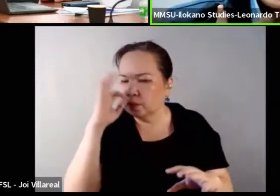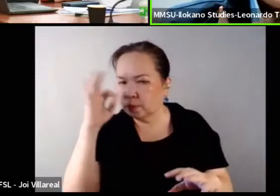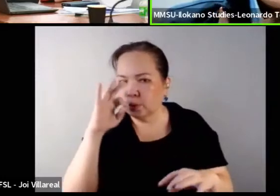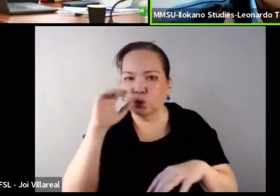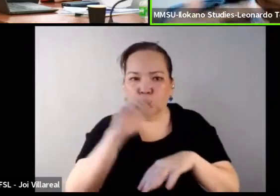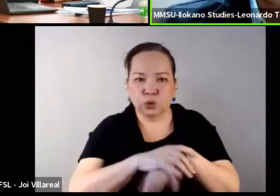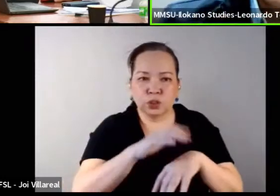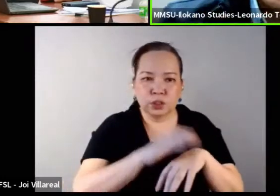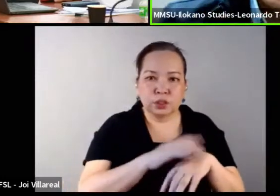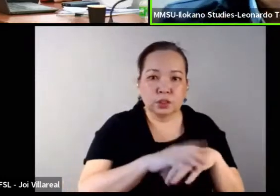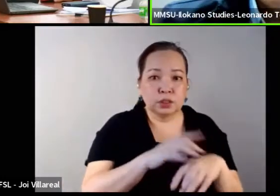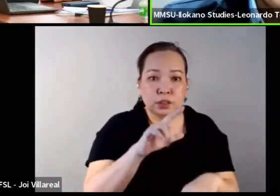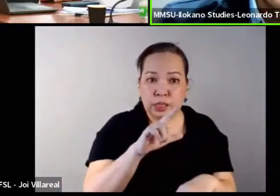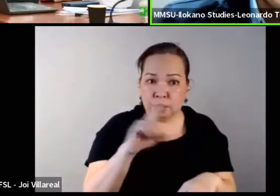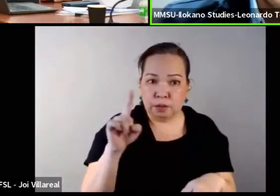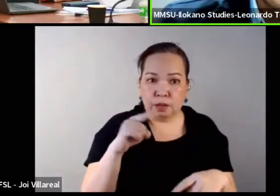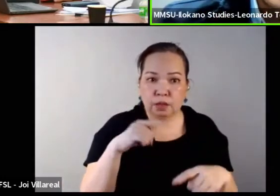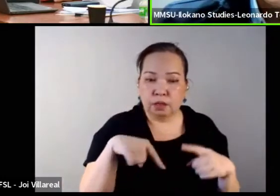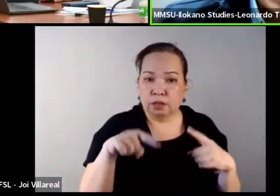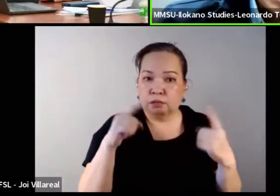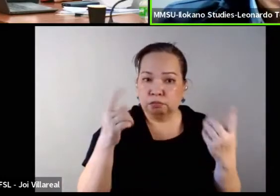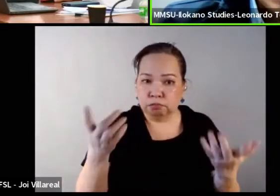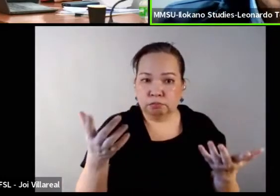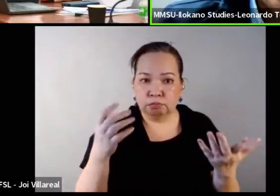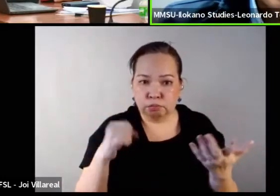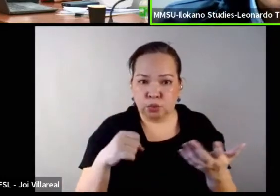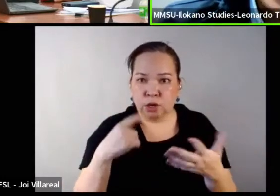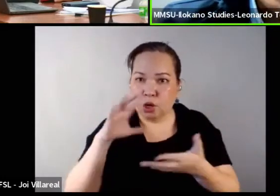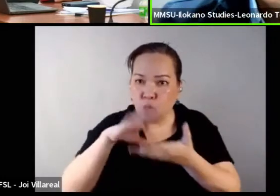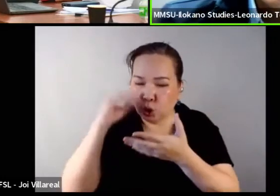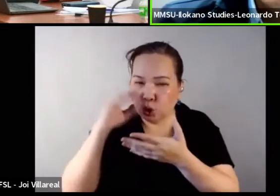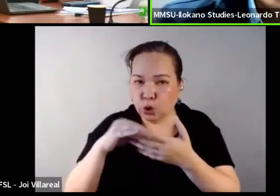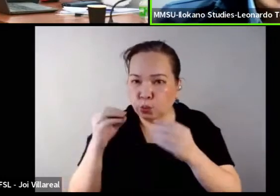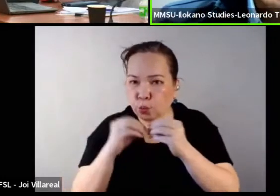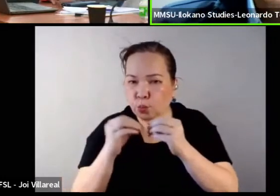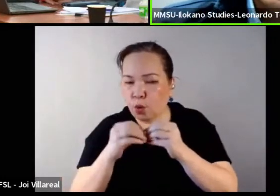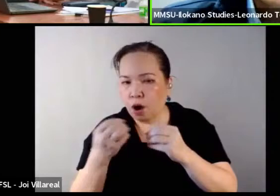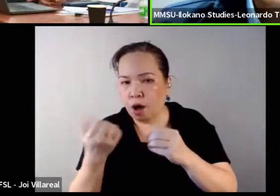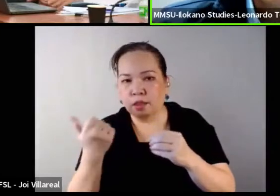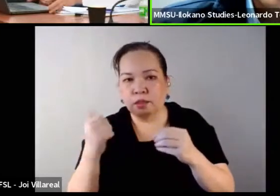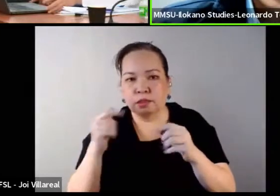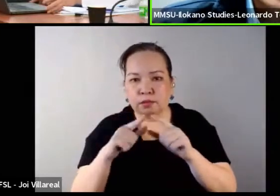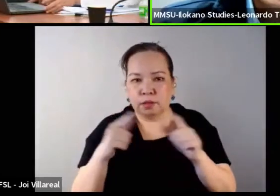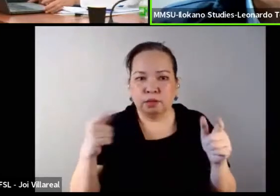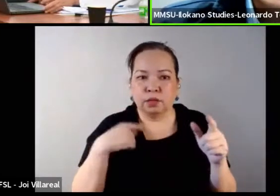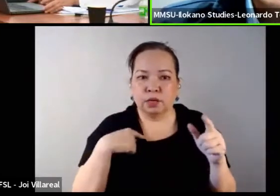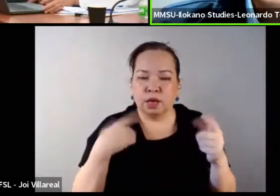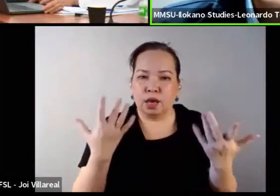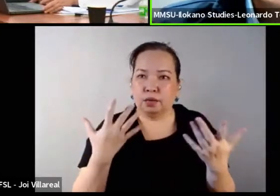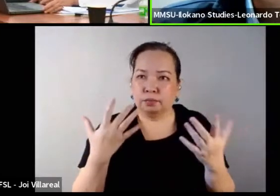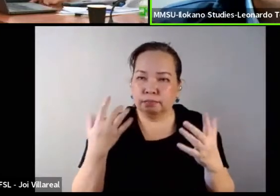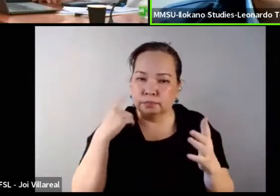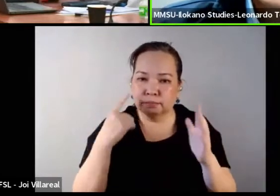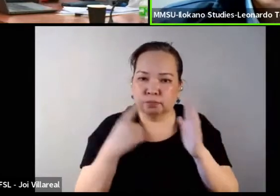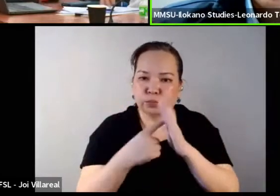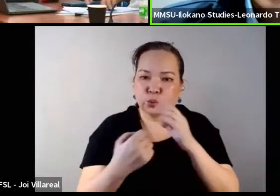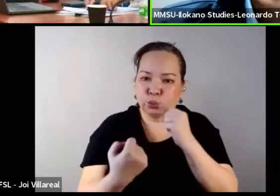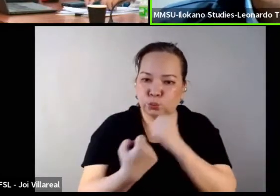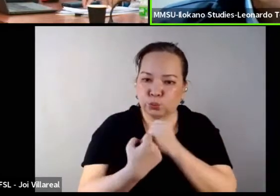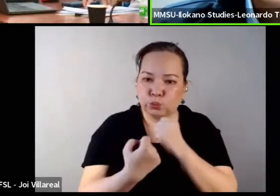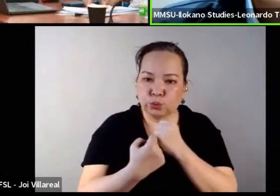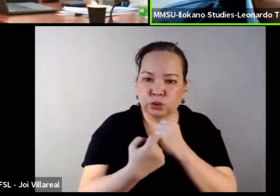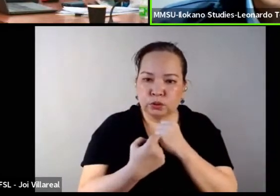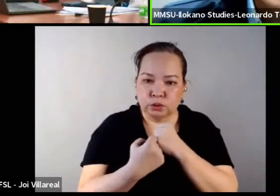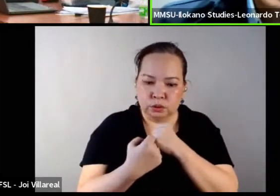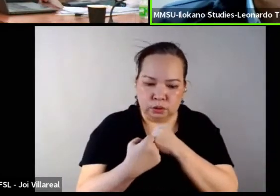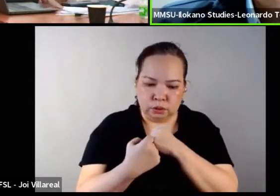they also have the ability to have other languages. Number three, acknowledge, support, and fund existing community